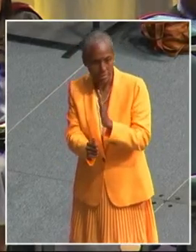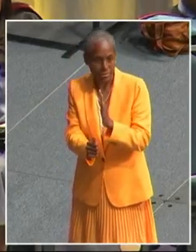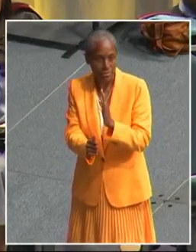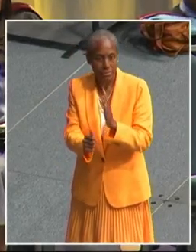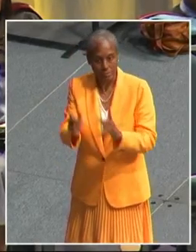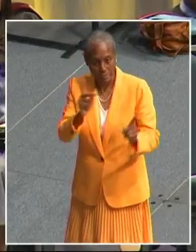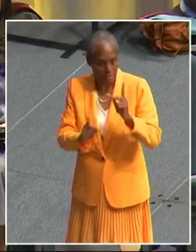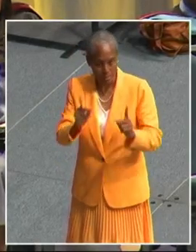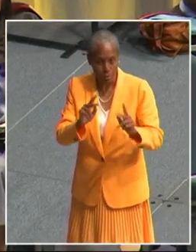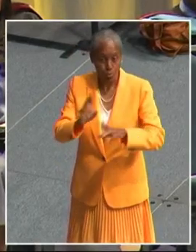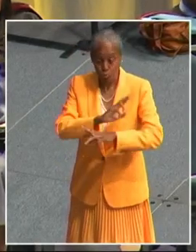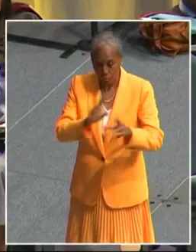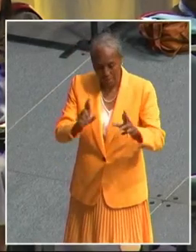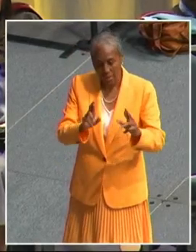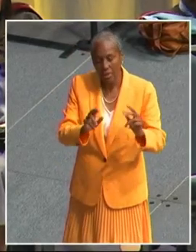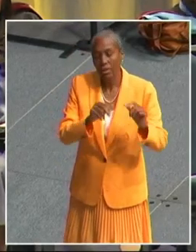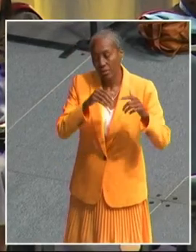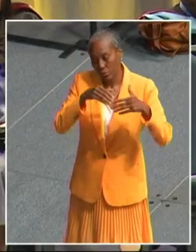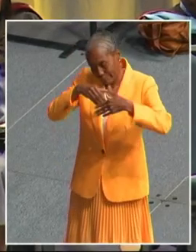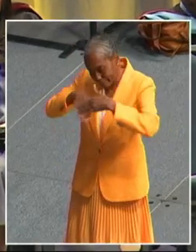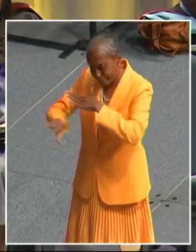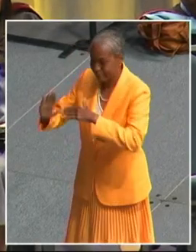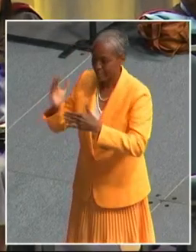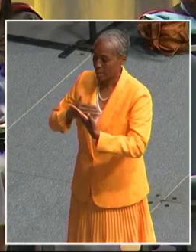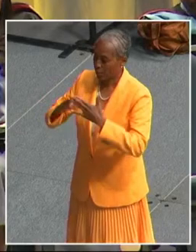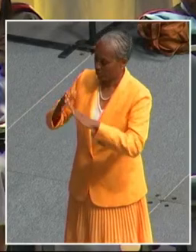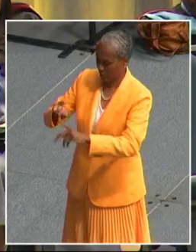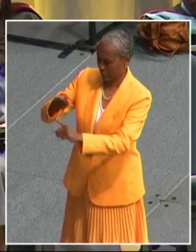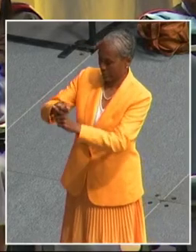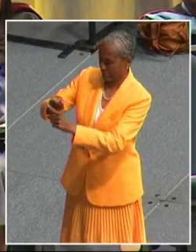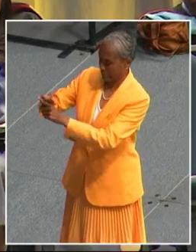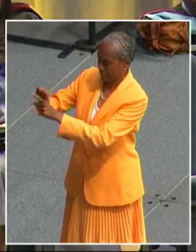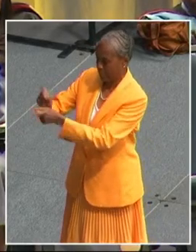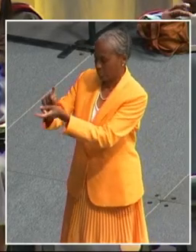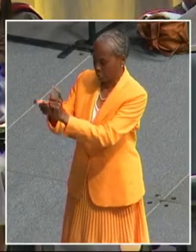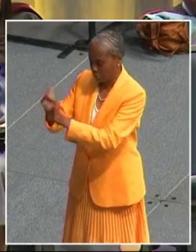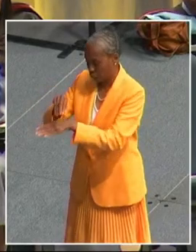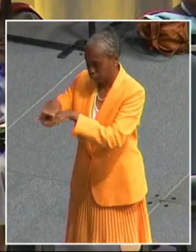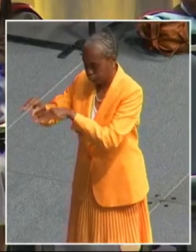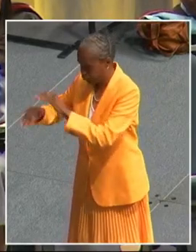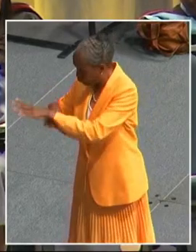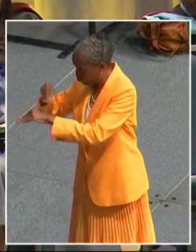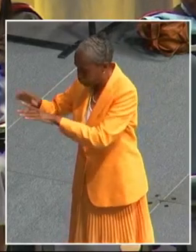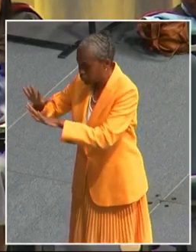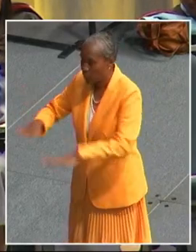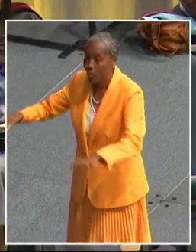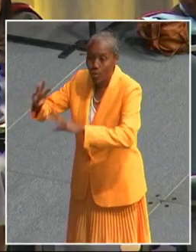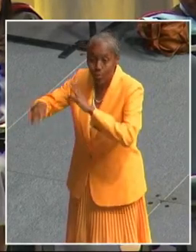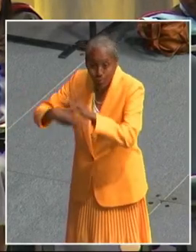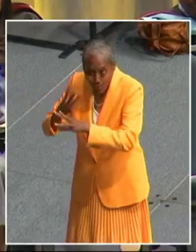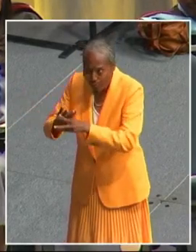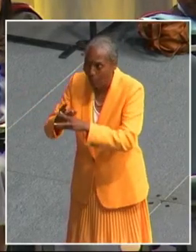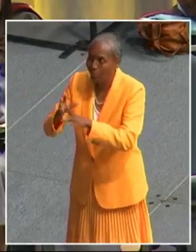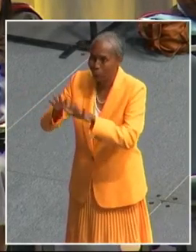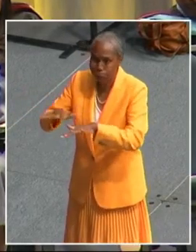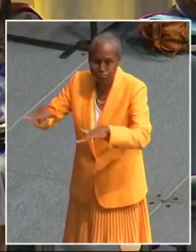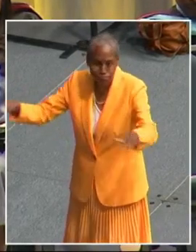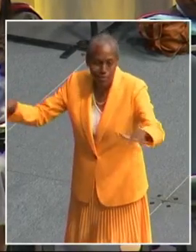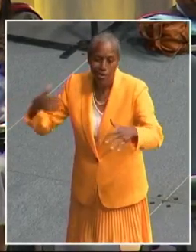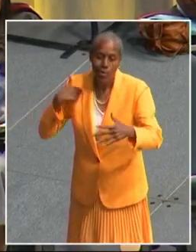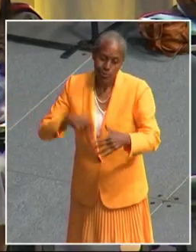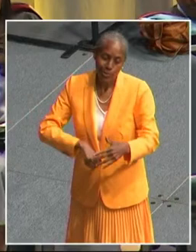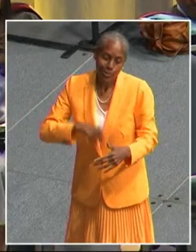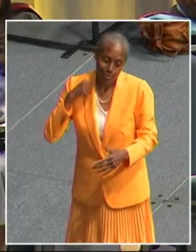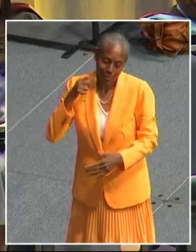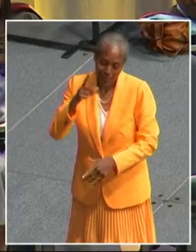make its mark in our community, maybe across the nation, likely in the world. And we couldn't be more